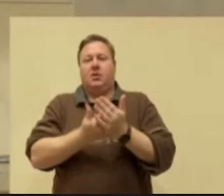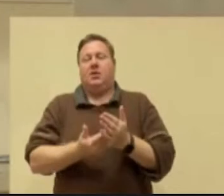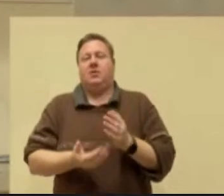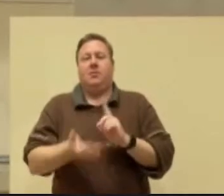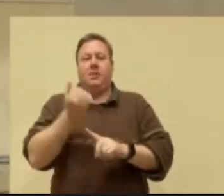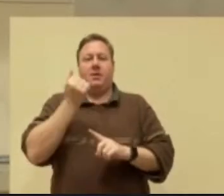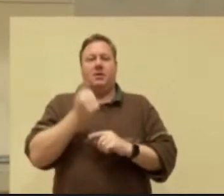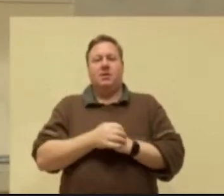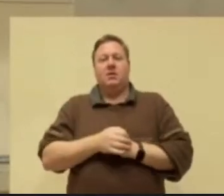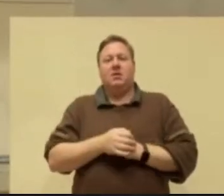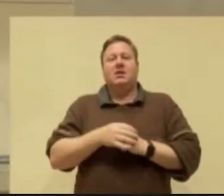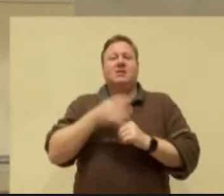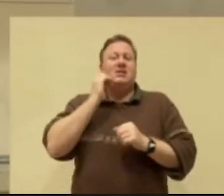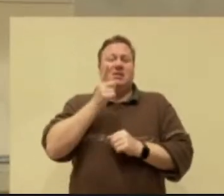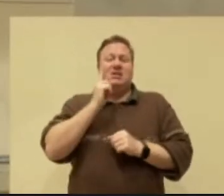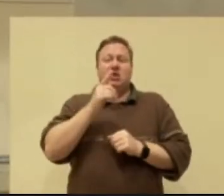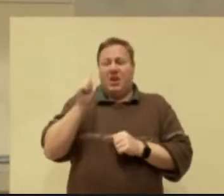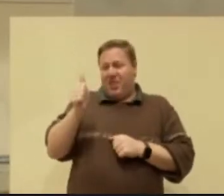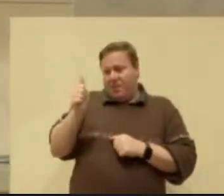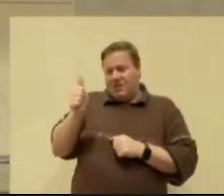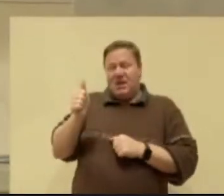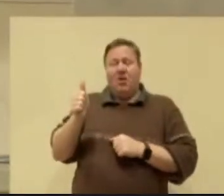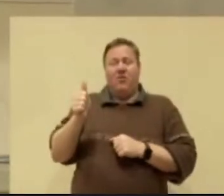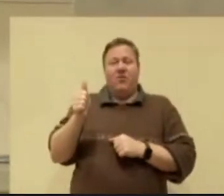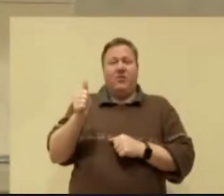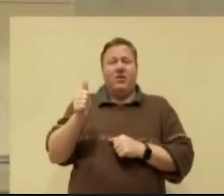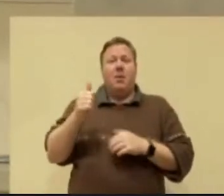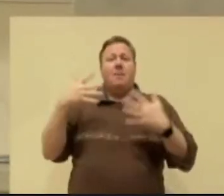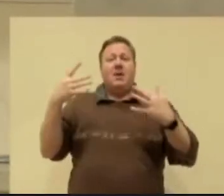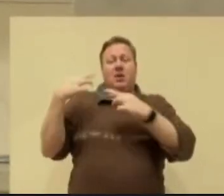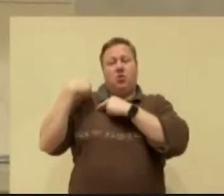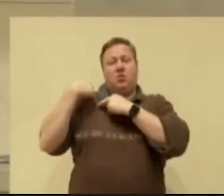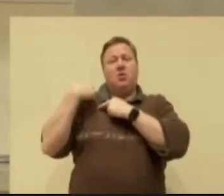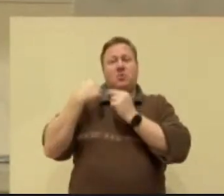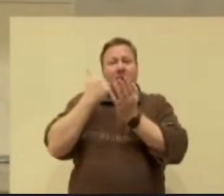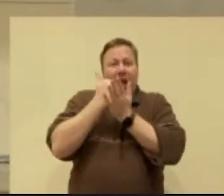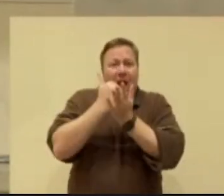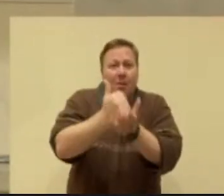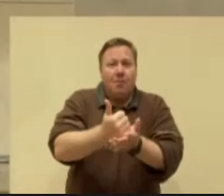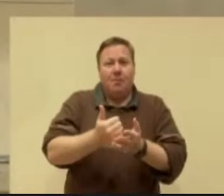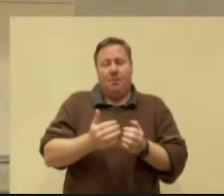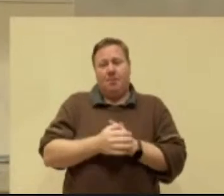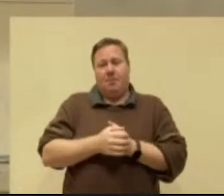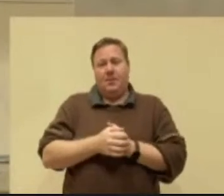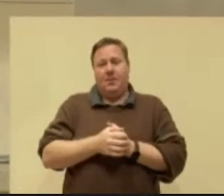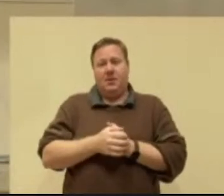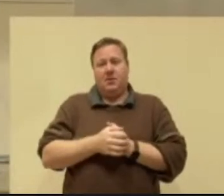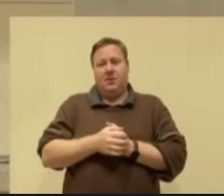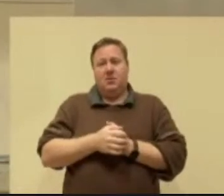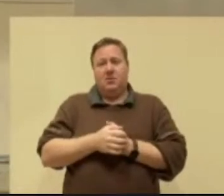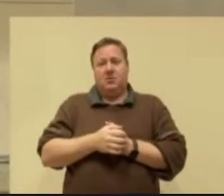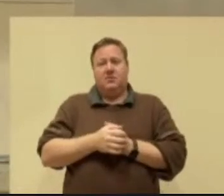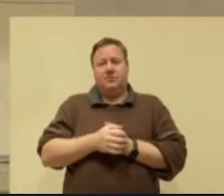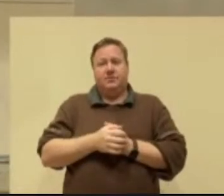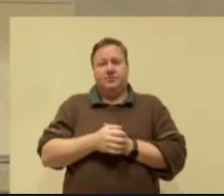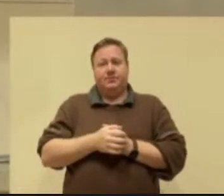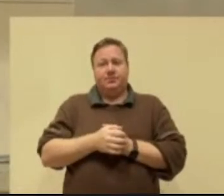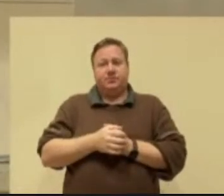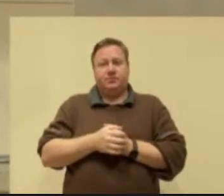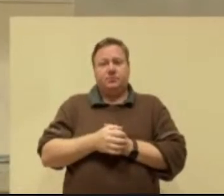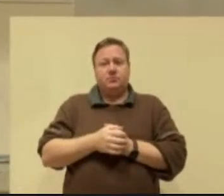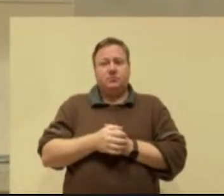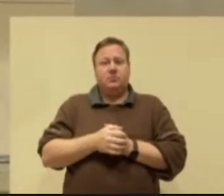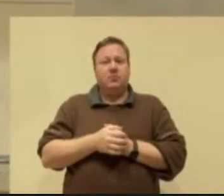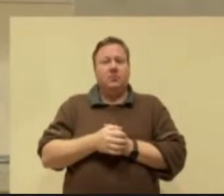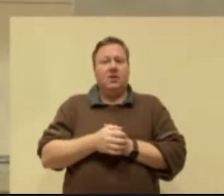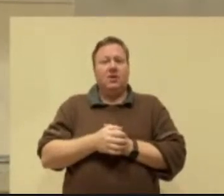learners who in many a times they only get a experienced at school measures taken when pregnancy is